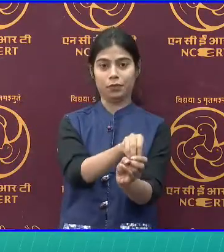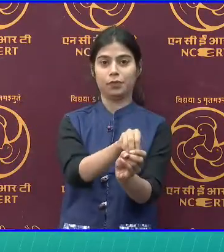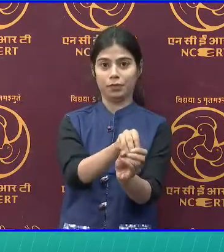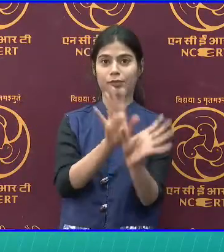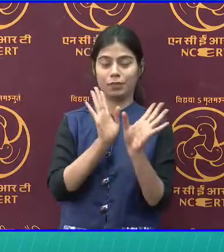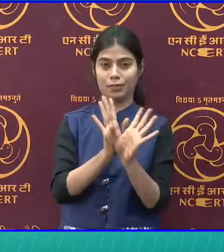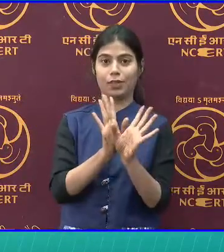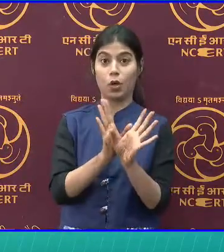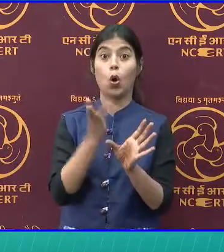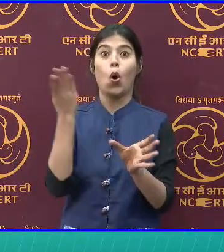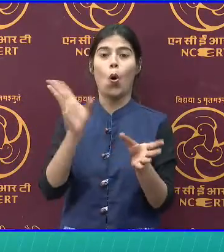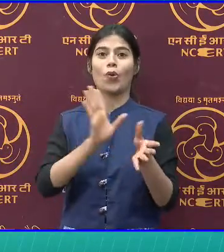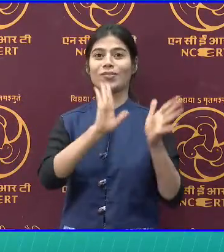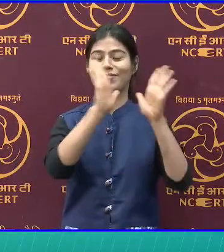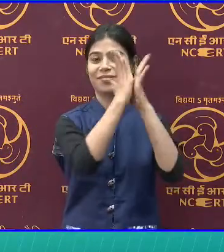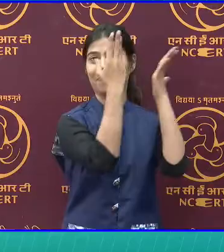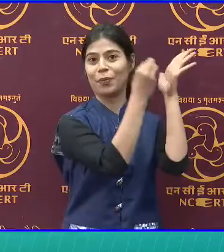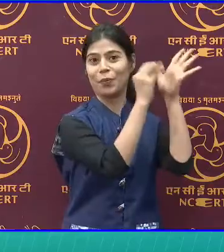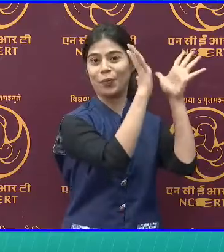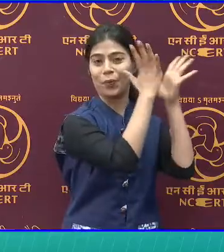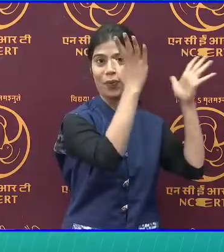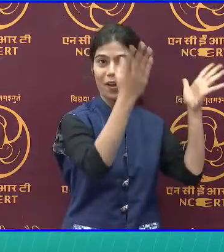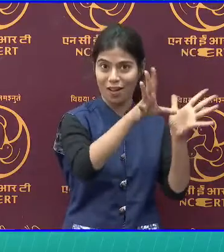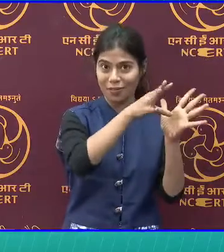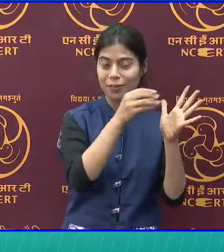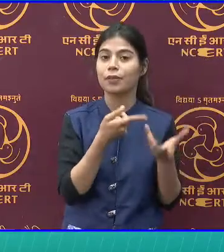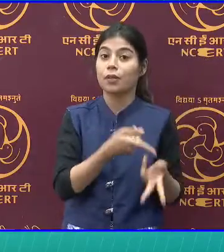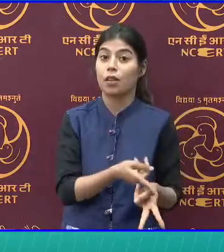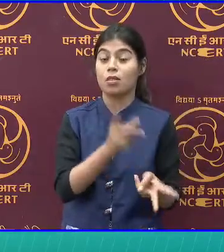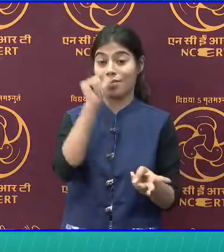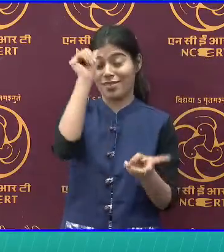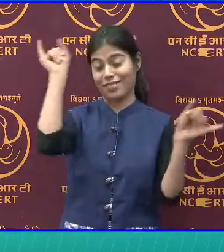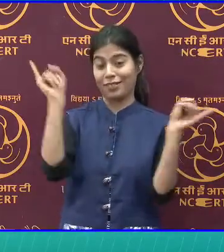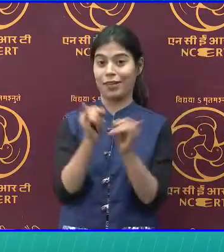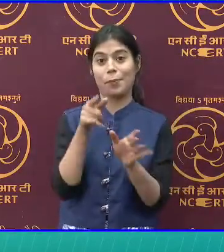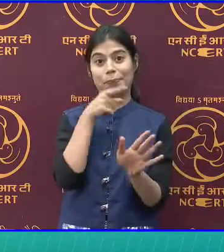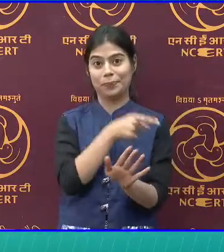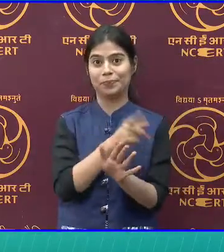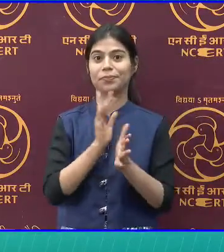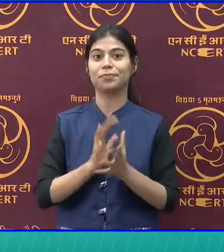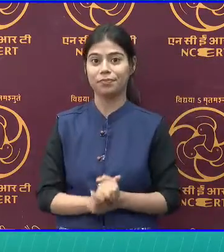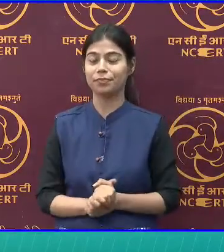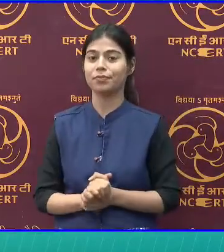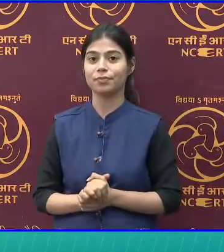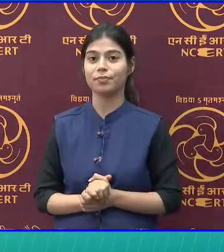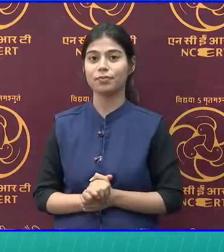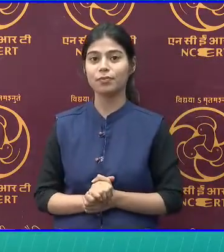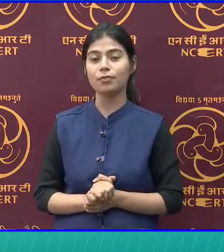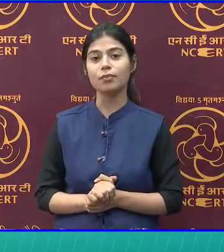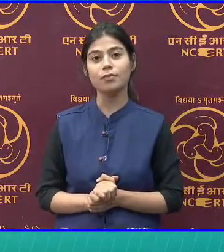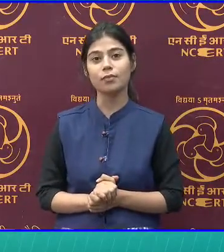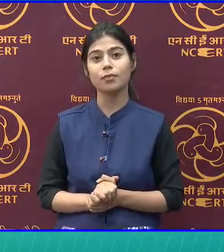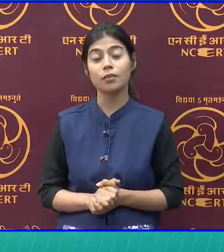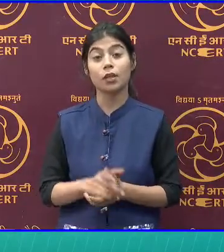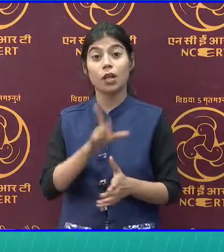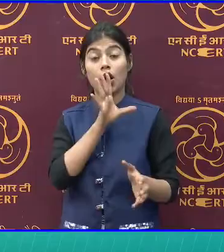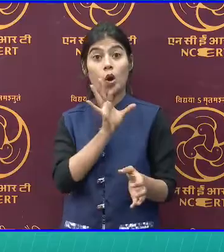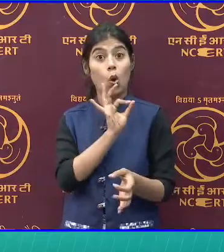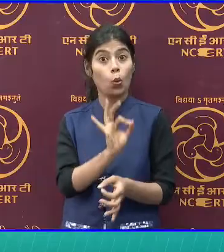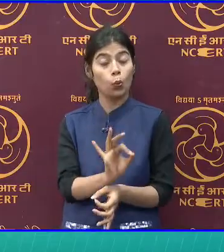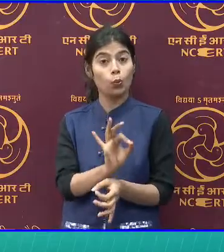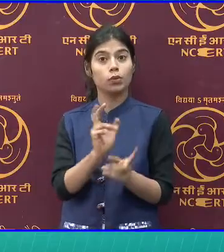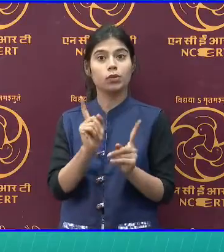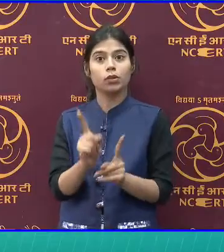also see the constitution. Okay, the naming of India, that is Bharat actually. So you will see a truly